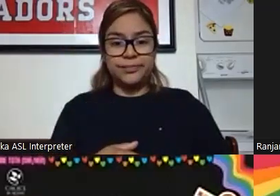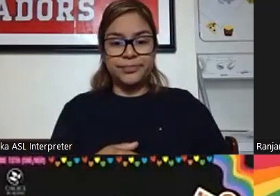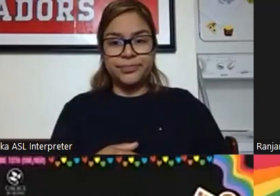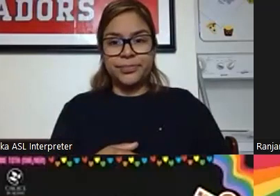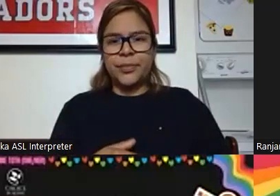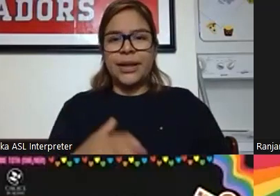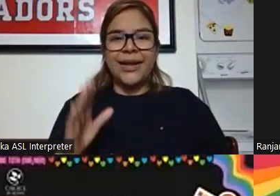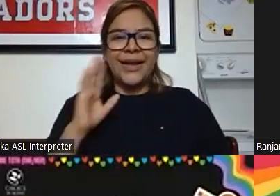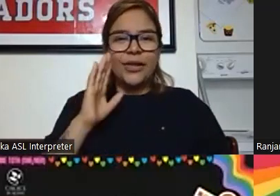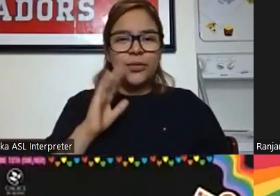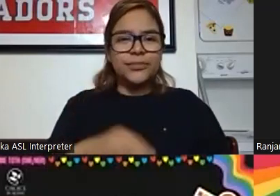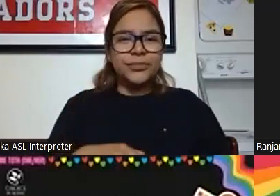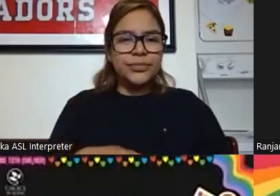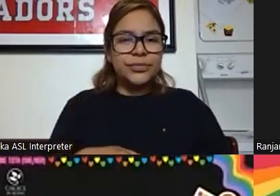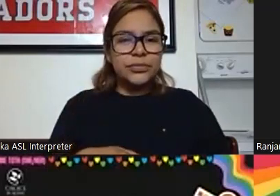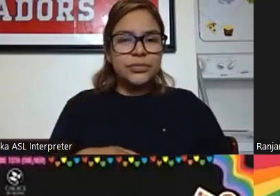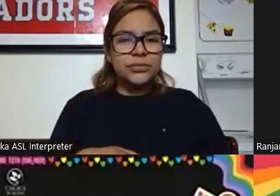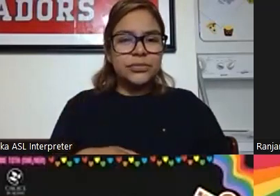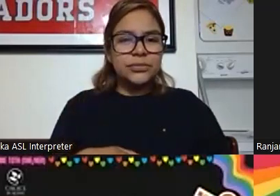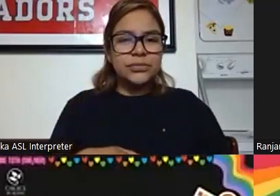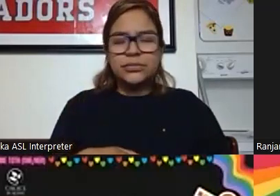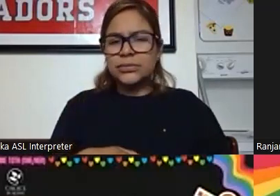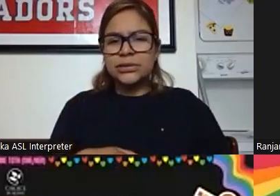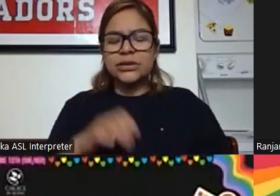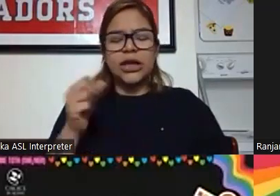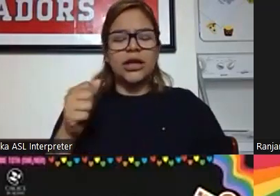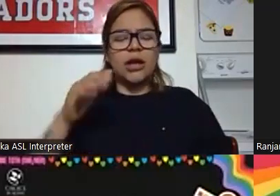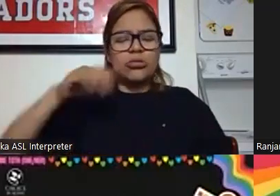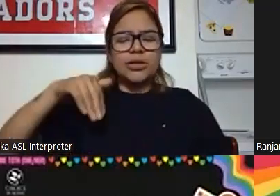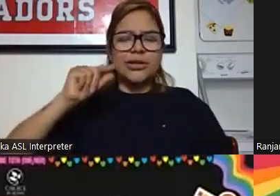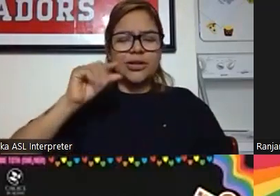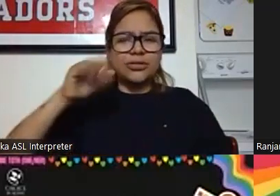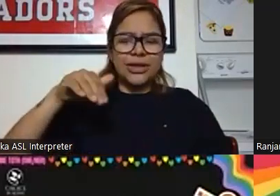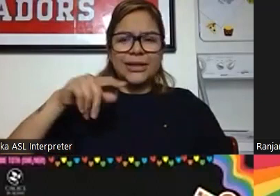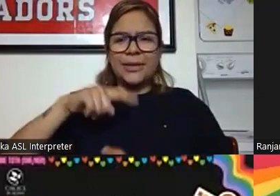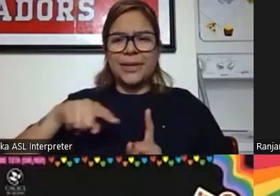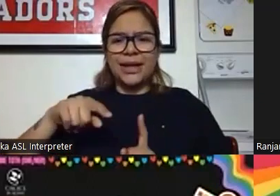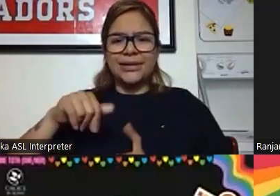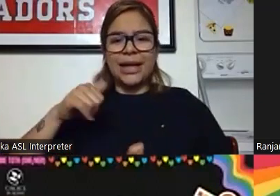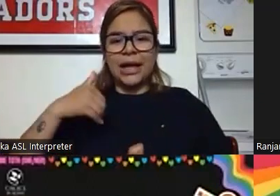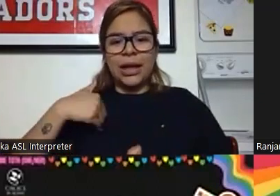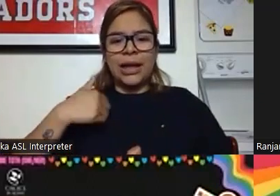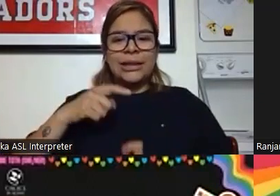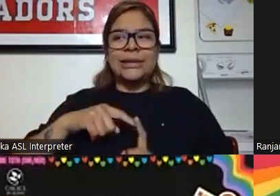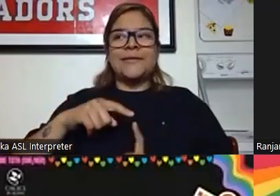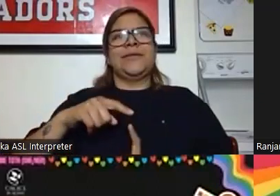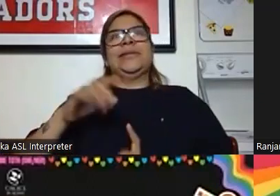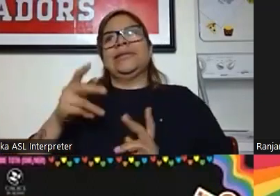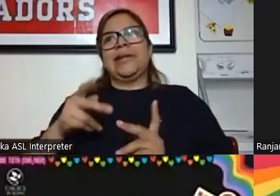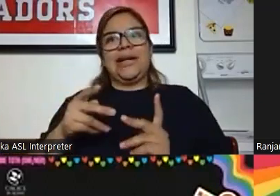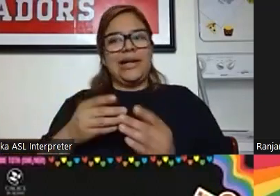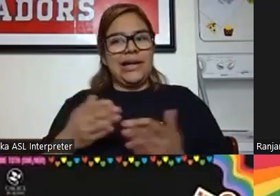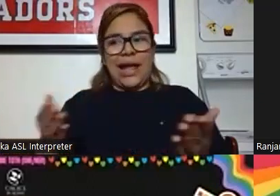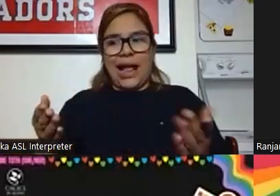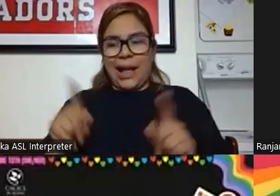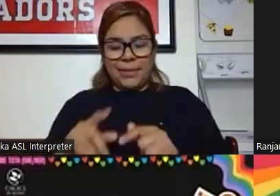Hi, everyone. Thank you. Sorry, I had to come in late because I was dealing with a medical provider this morning. I